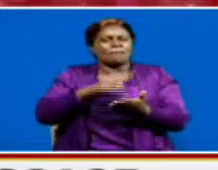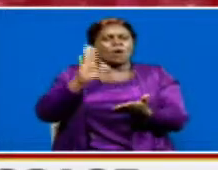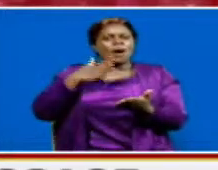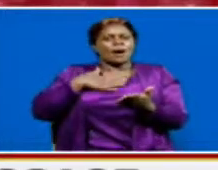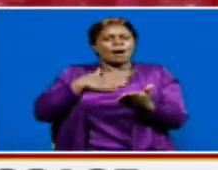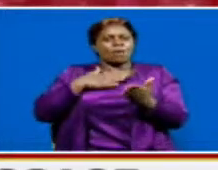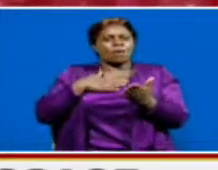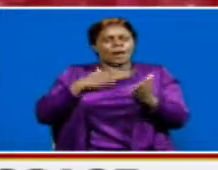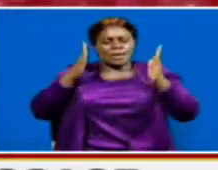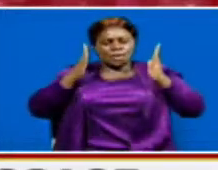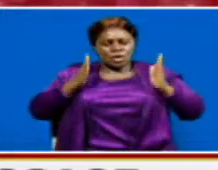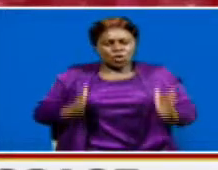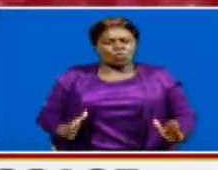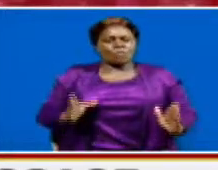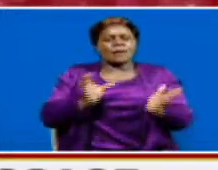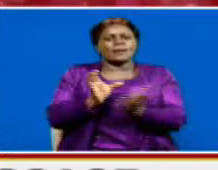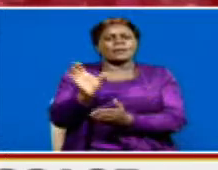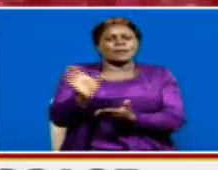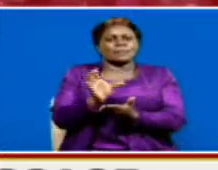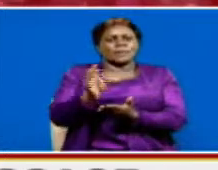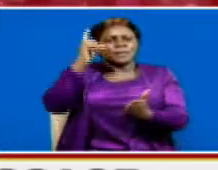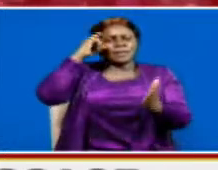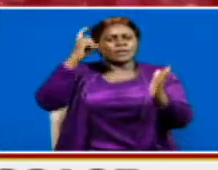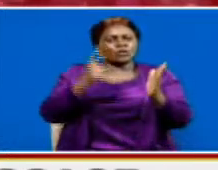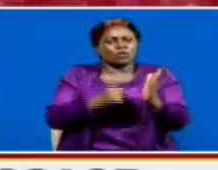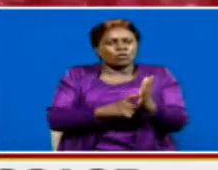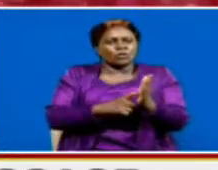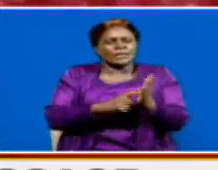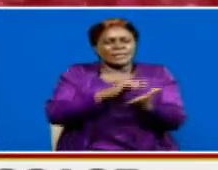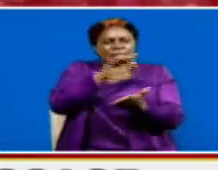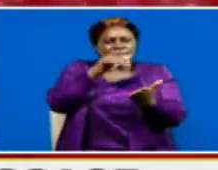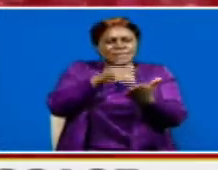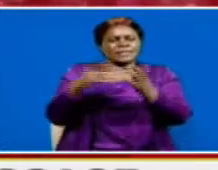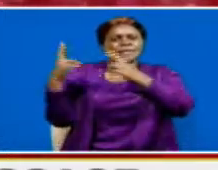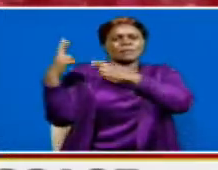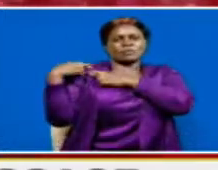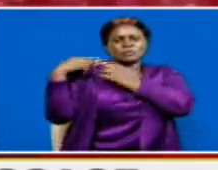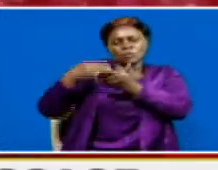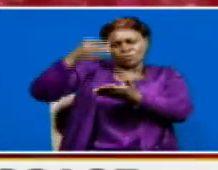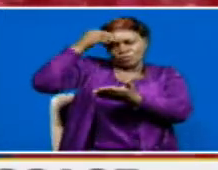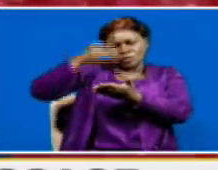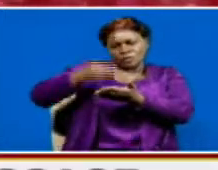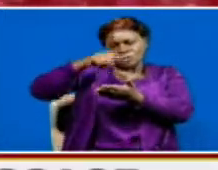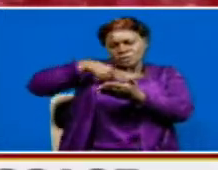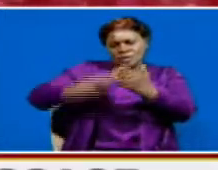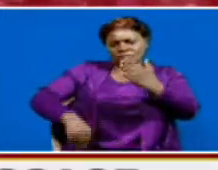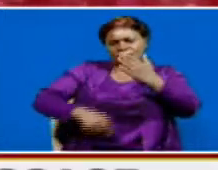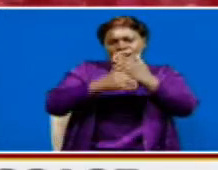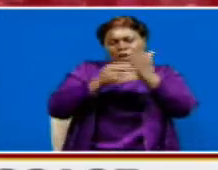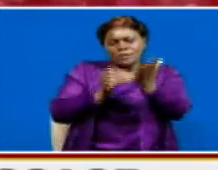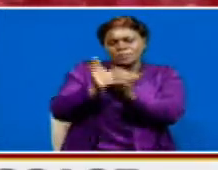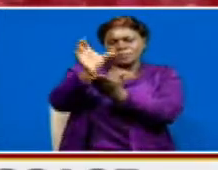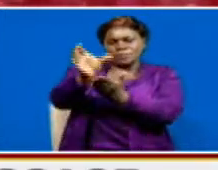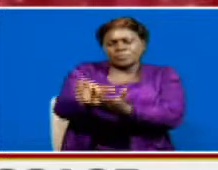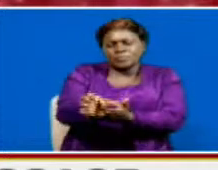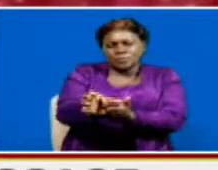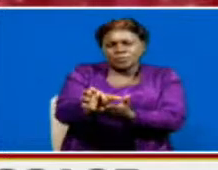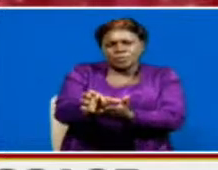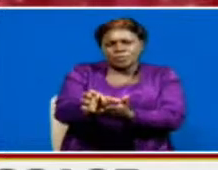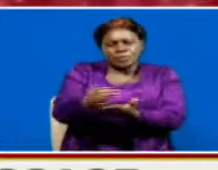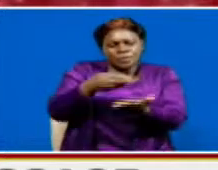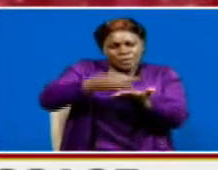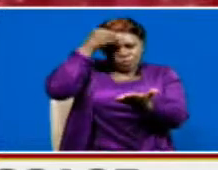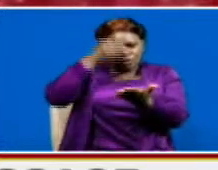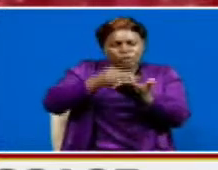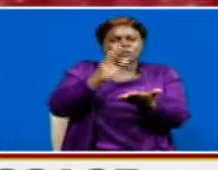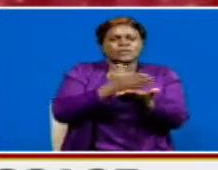our human capital. Recognizing the pivotal role of education, we increased allocation to the